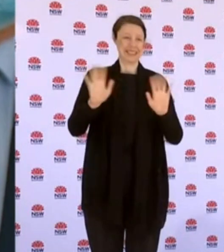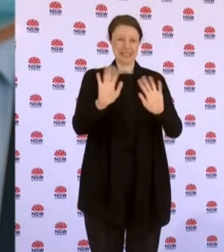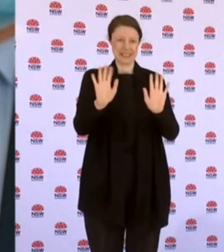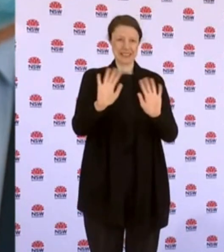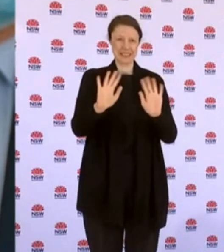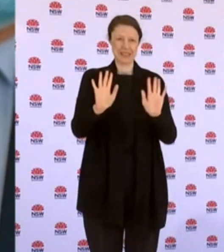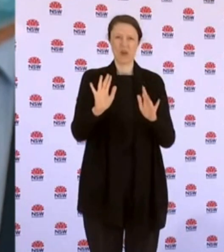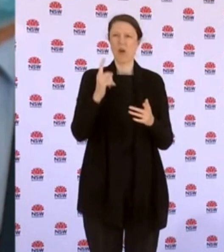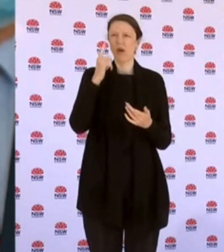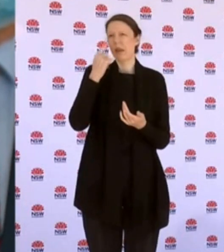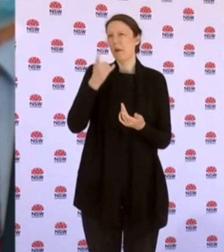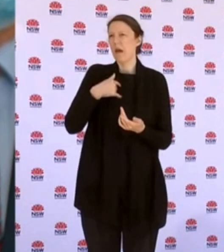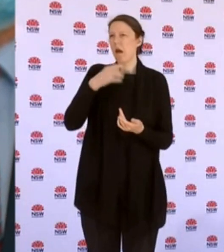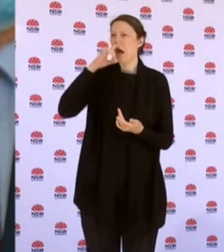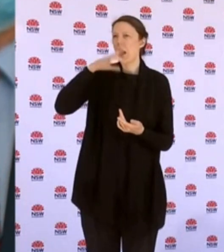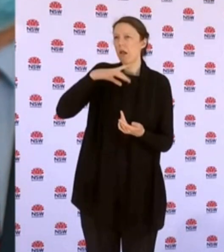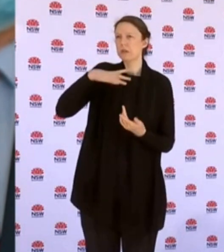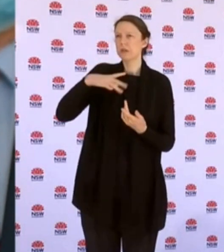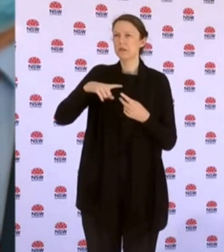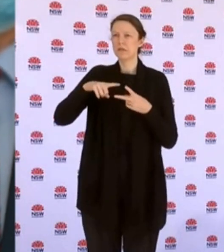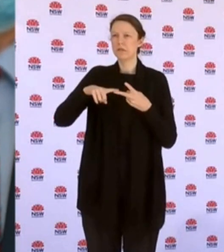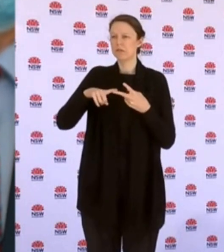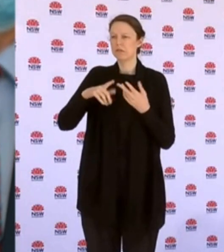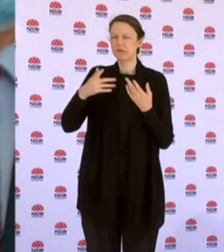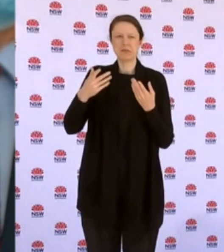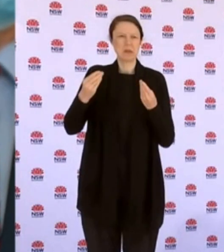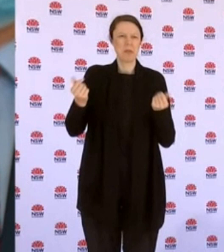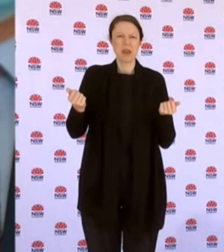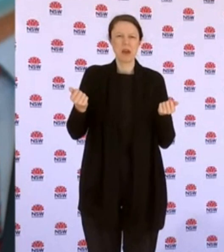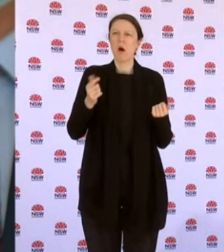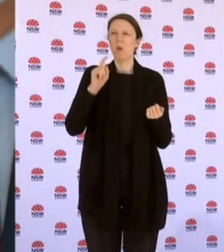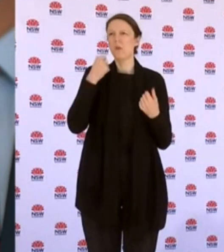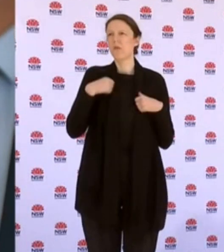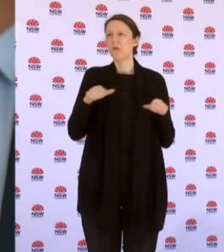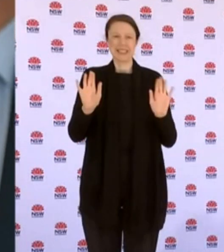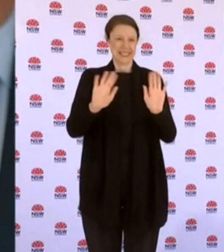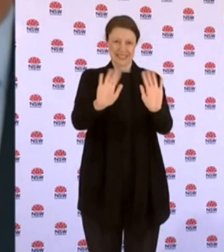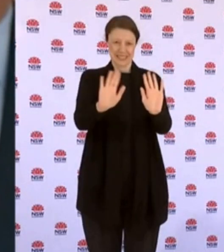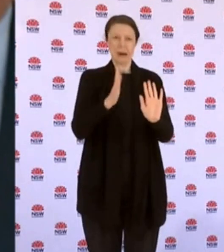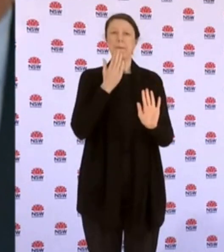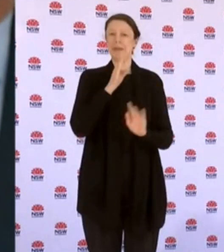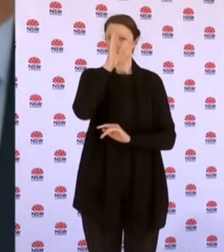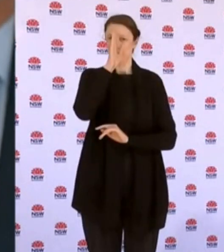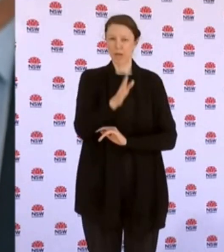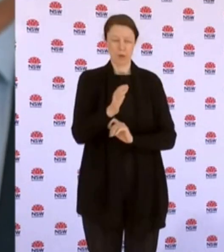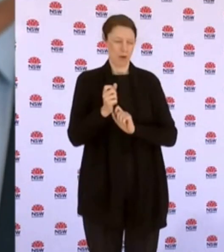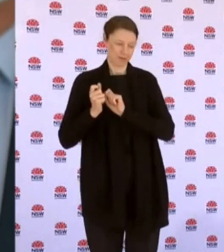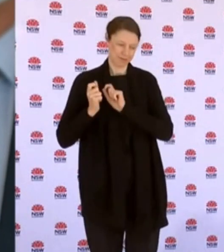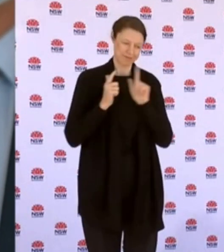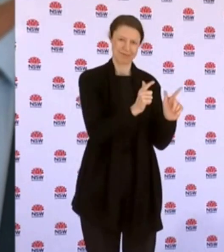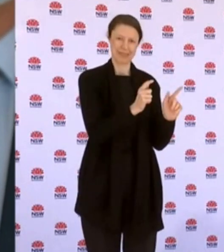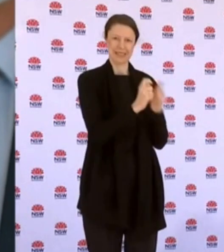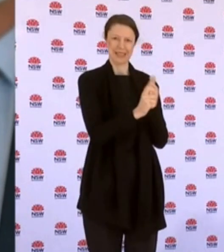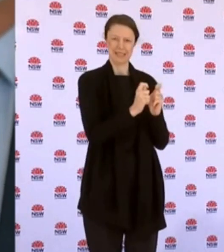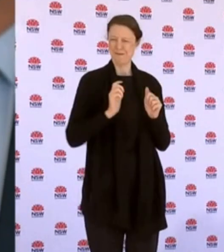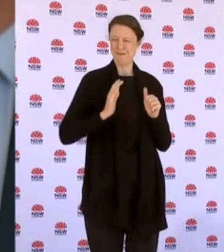hay fever, or it might be something, it might get better. We really want you to get tested on the first day of your